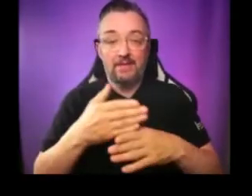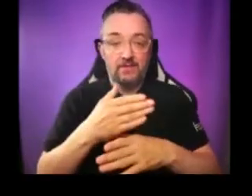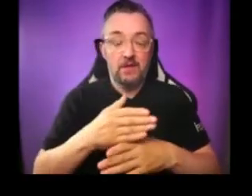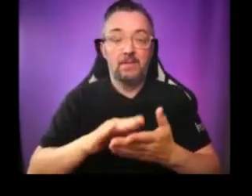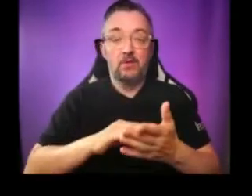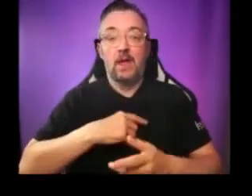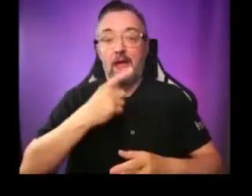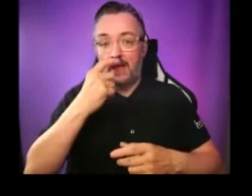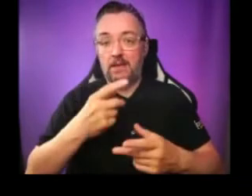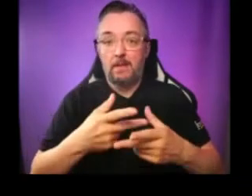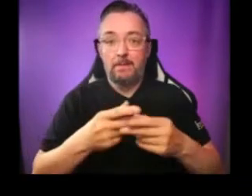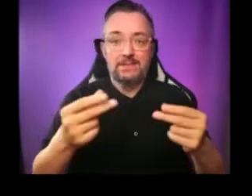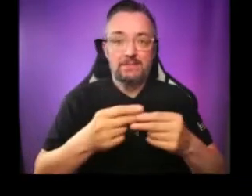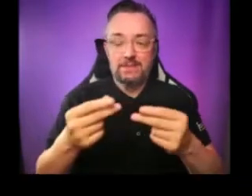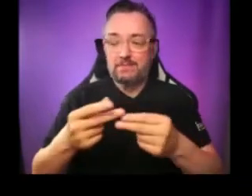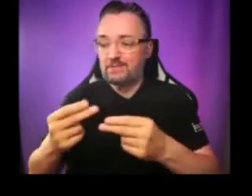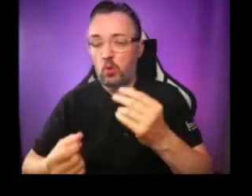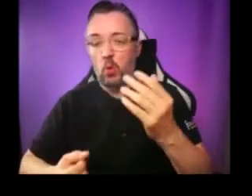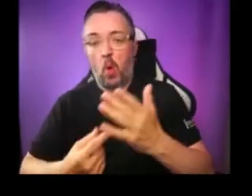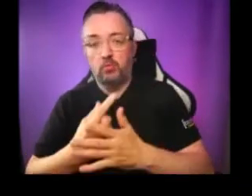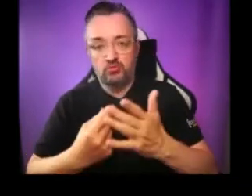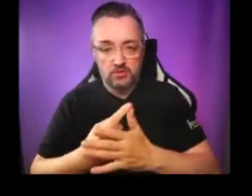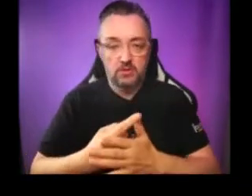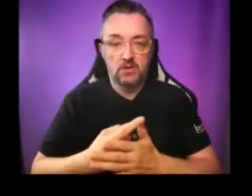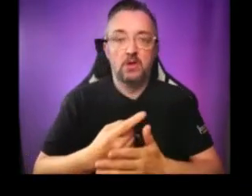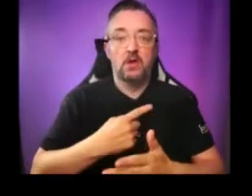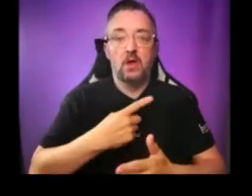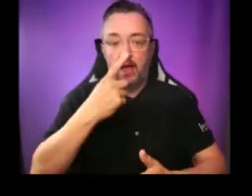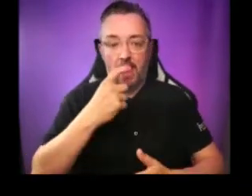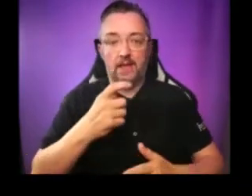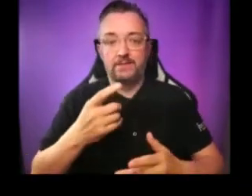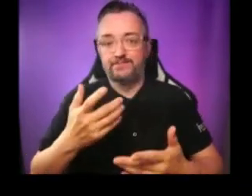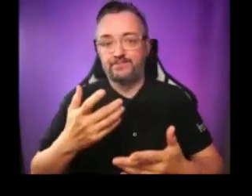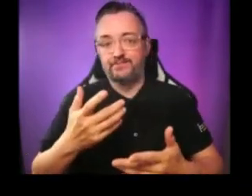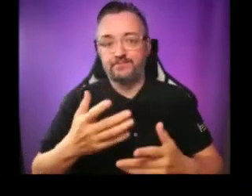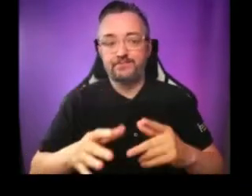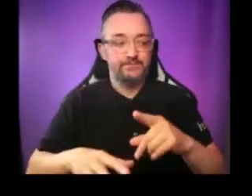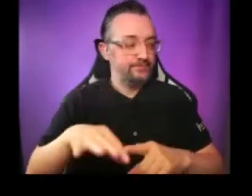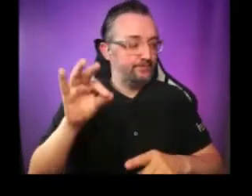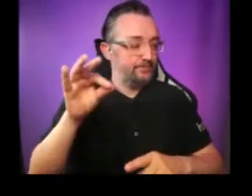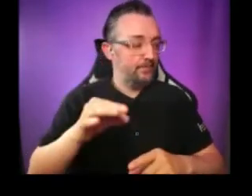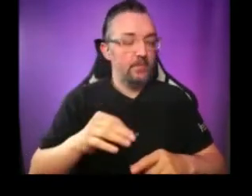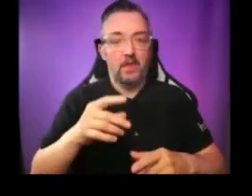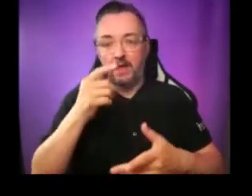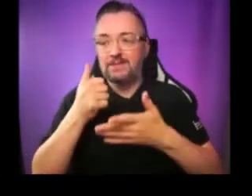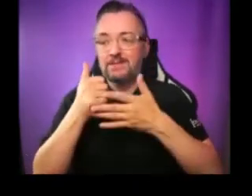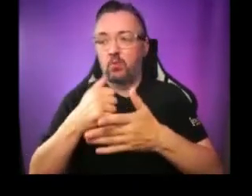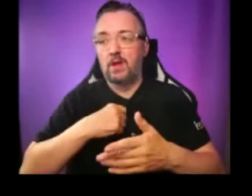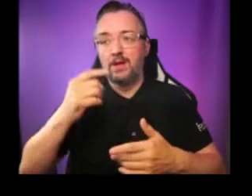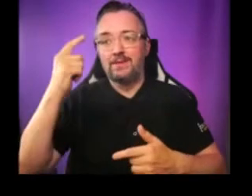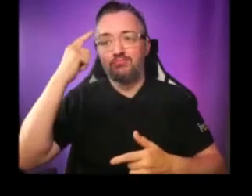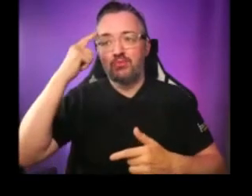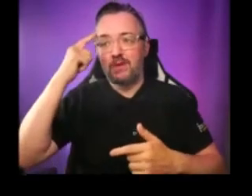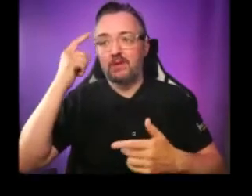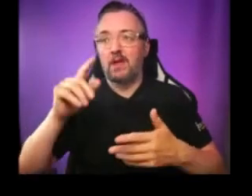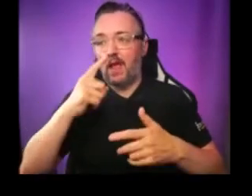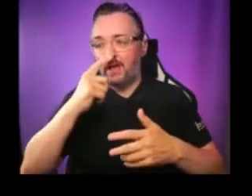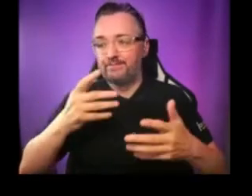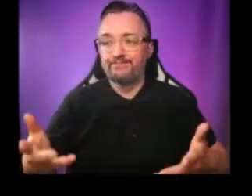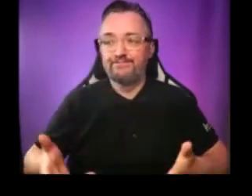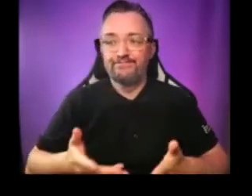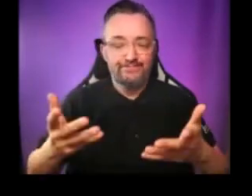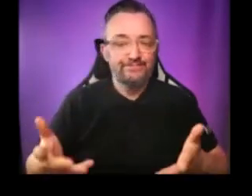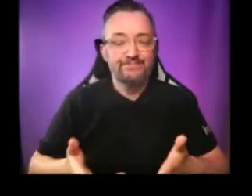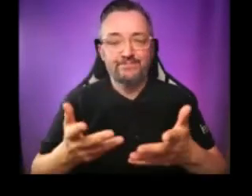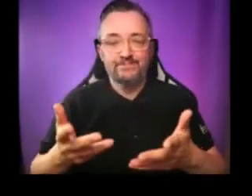miss opportunities where we could achieve good health outcomes and support our brain health, so focusing on enhancing moments of